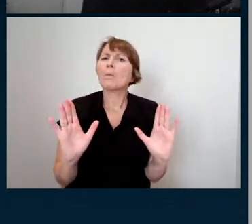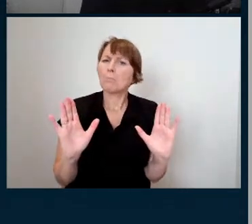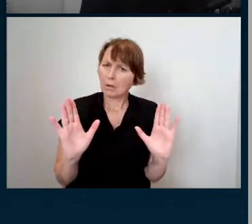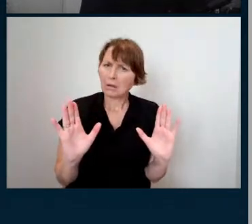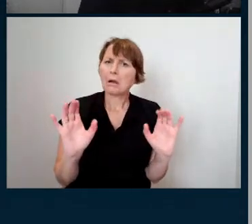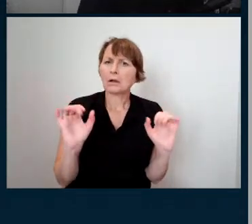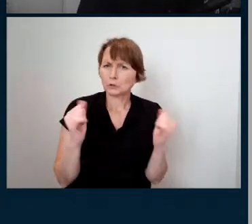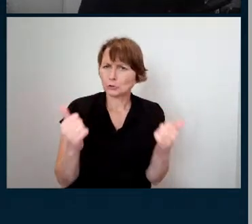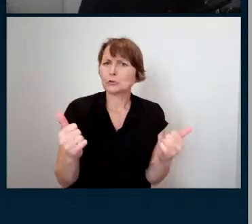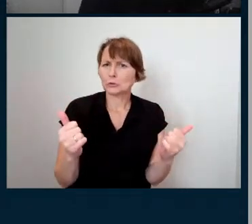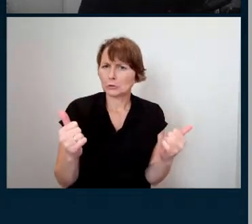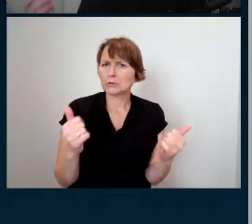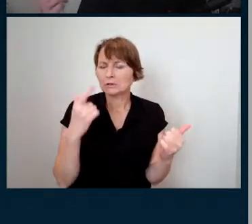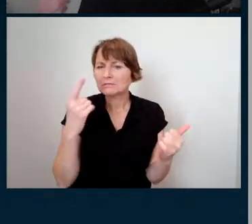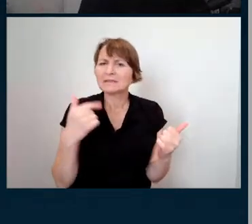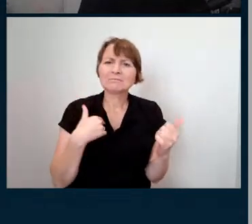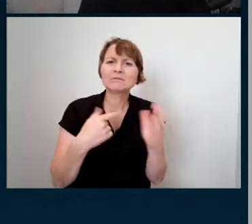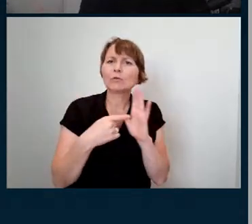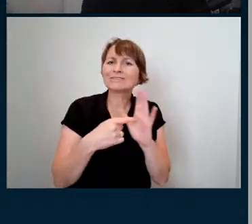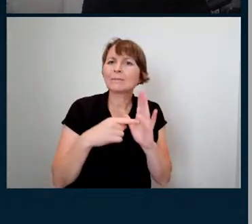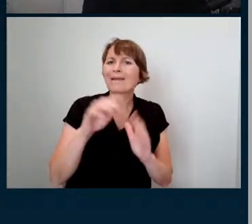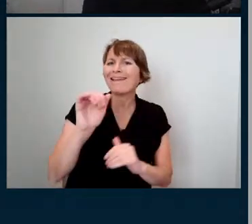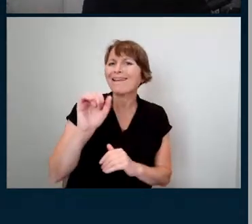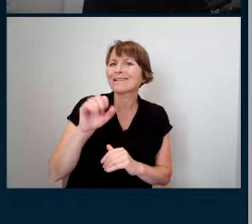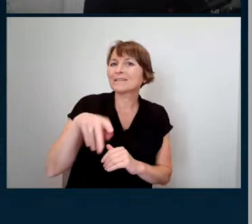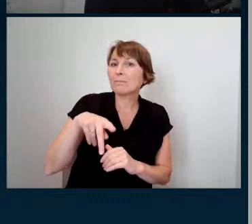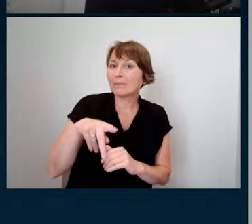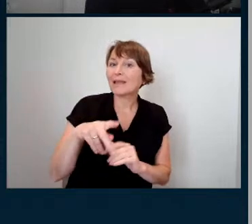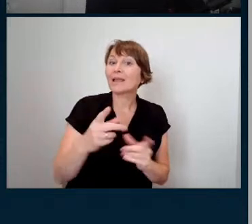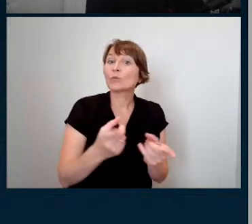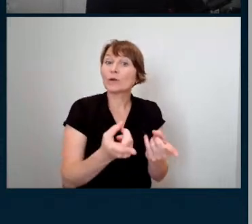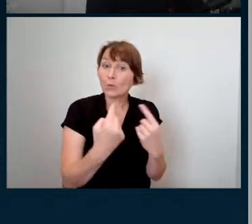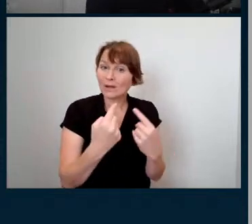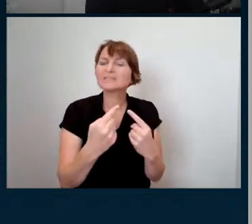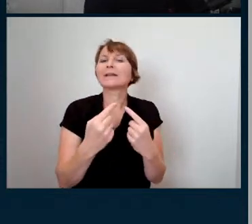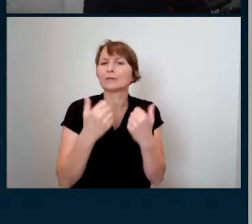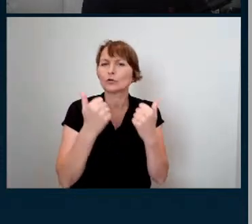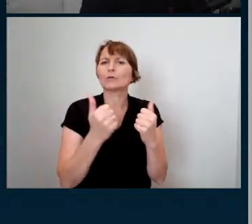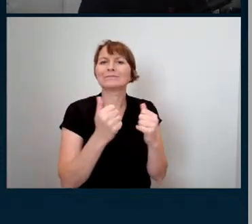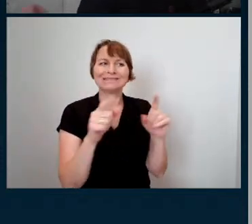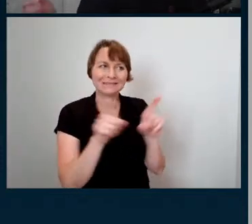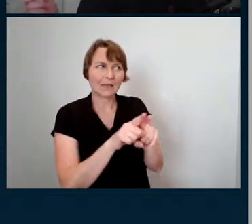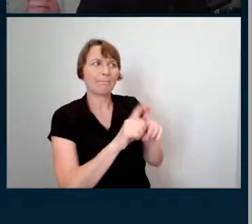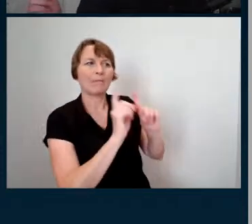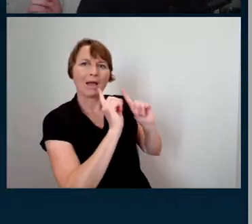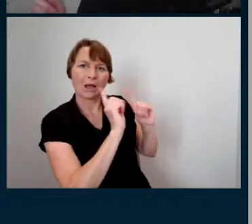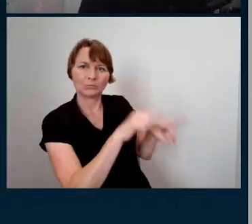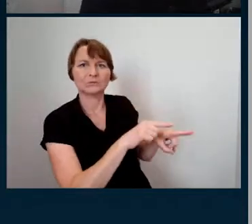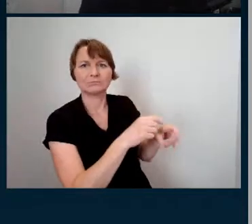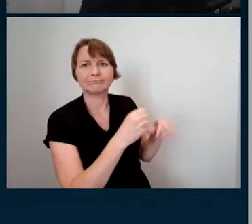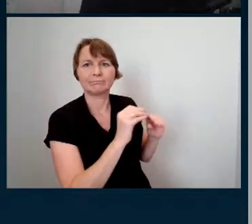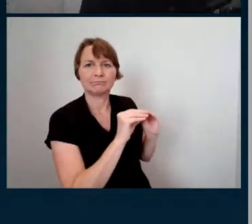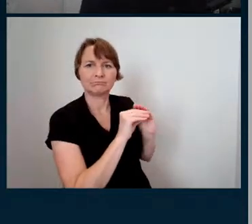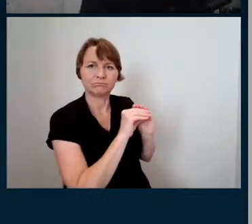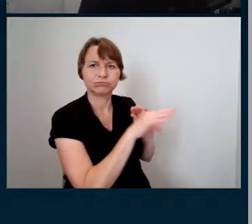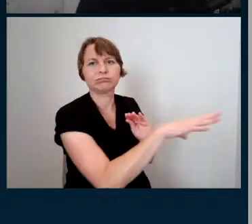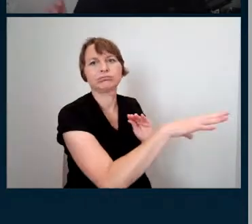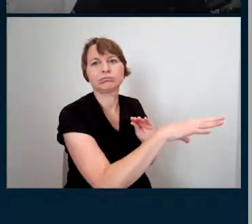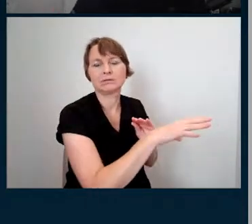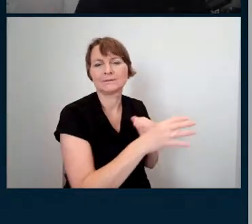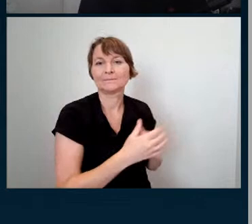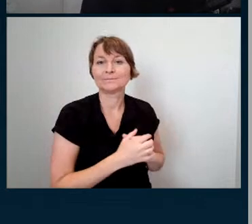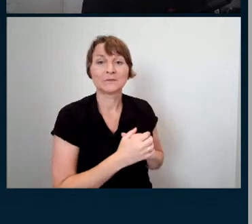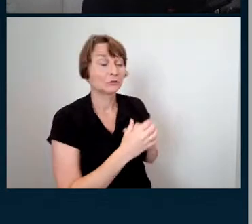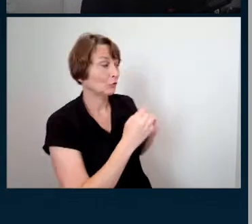an HTTP request, it is a good thing to have an HTTP output as well. So this is in real basic